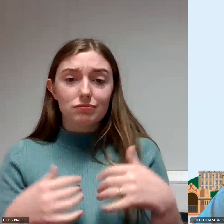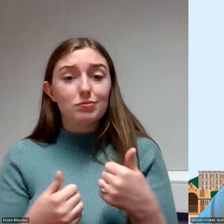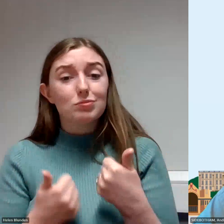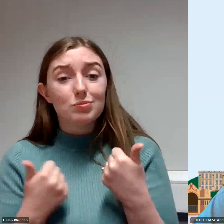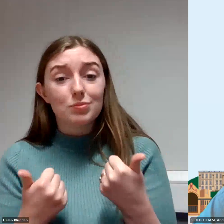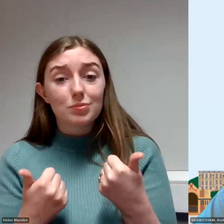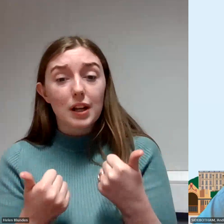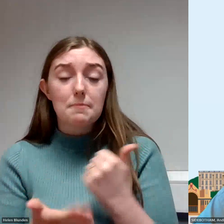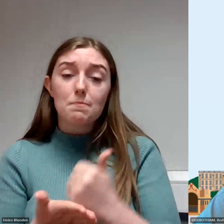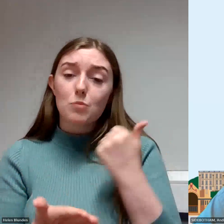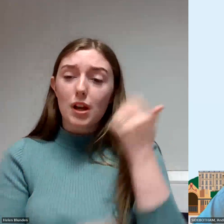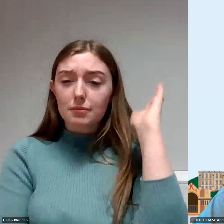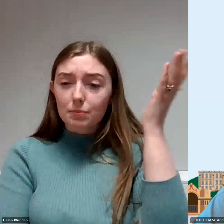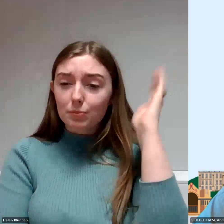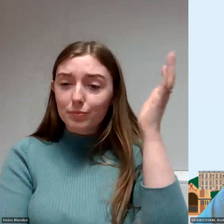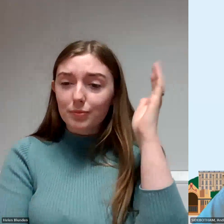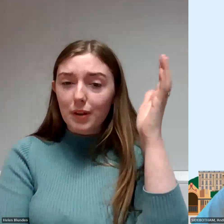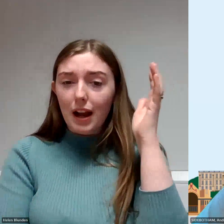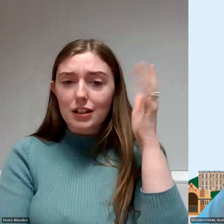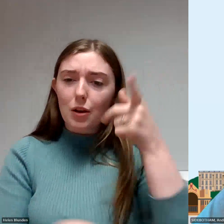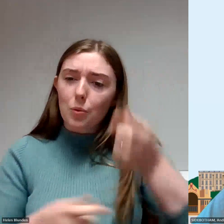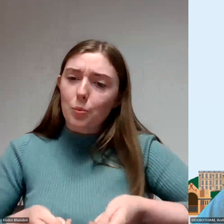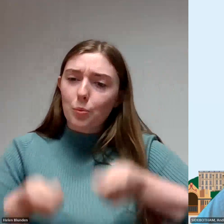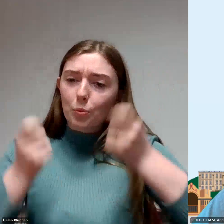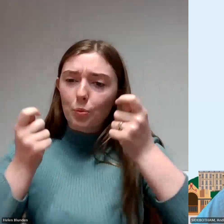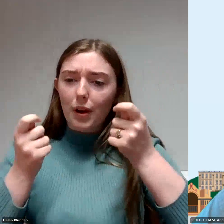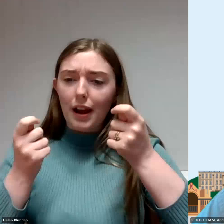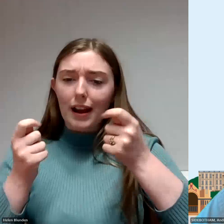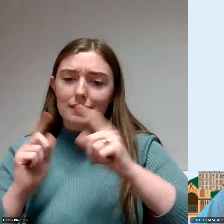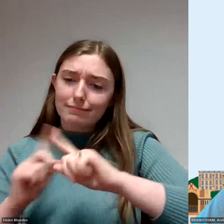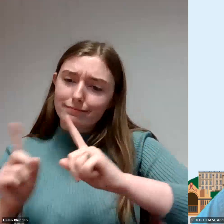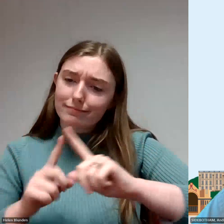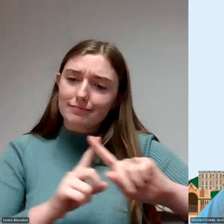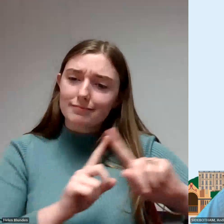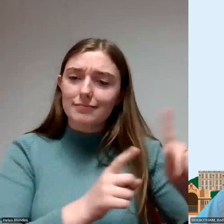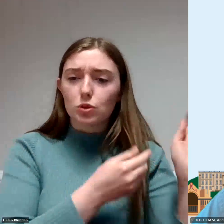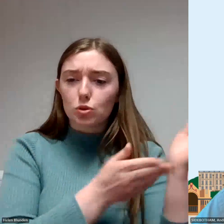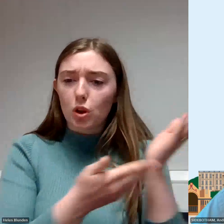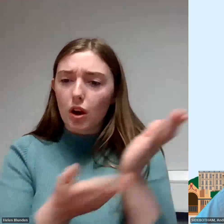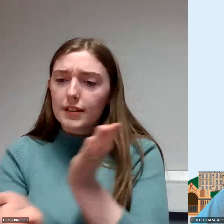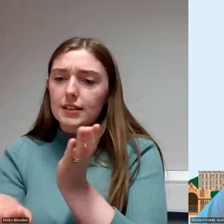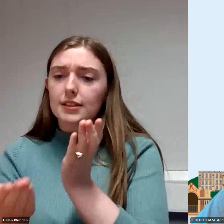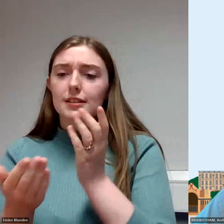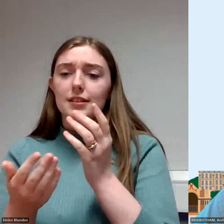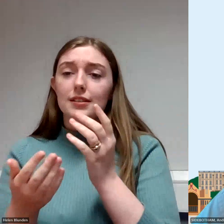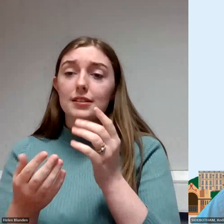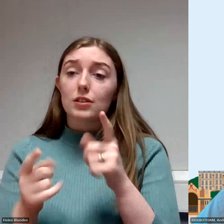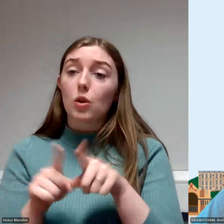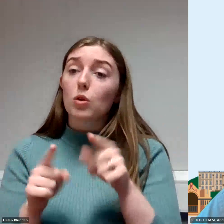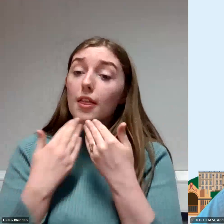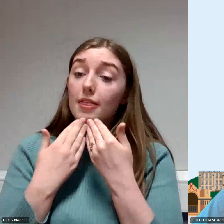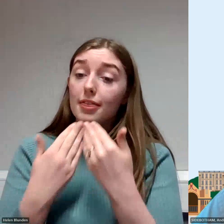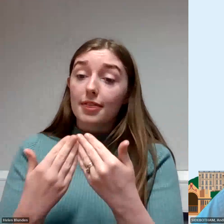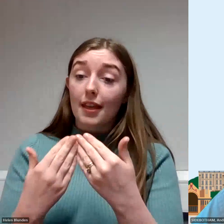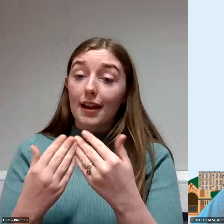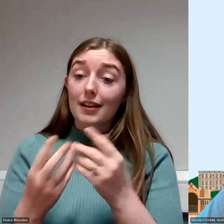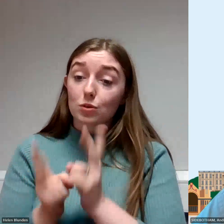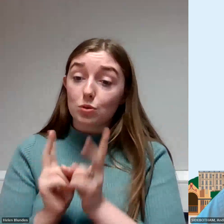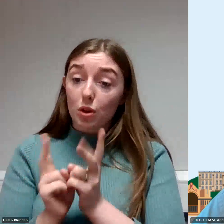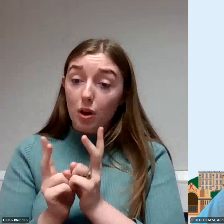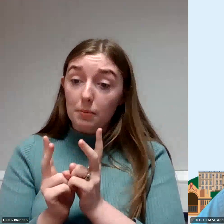a great presentation, highlighted the various services involved. Also like to thank the BSL